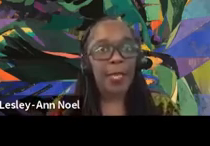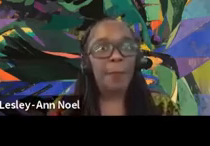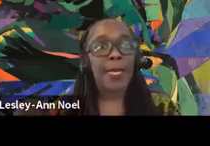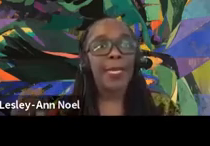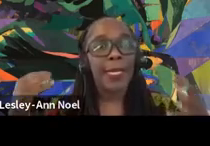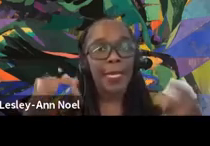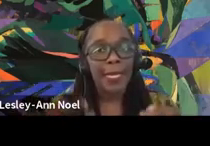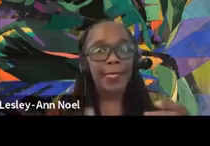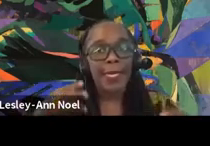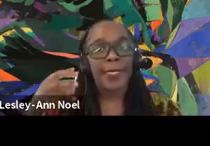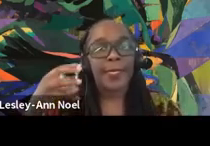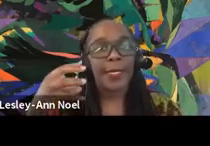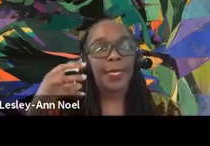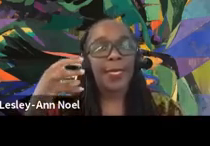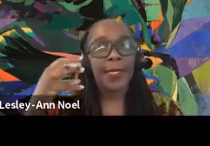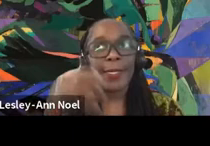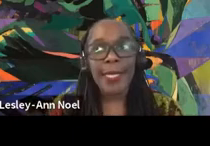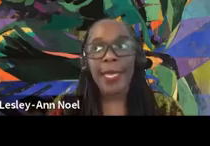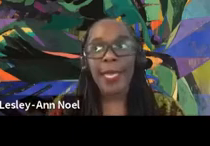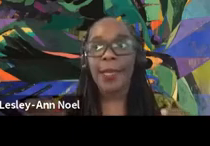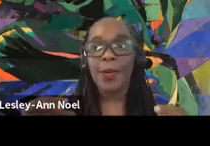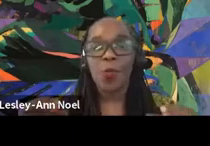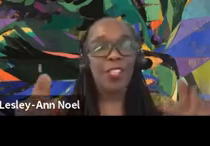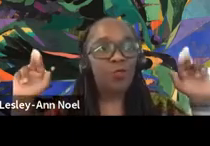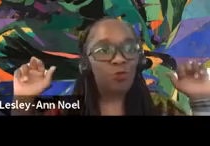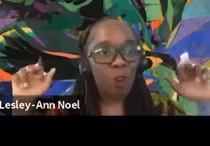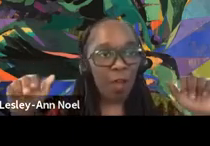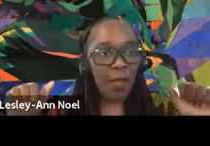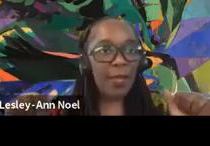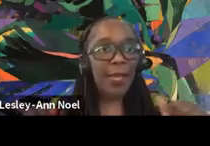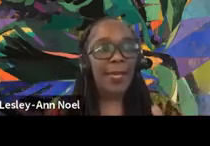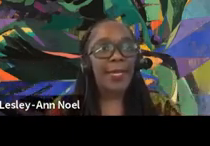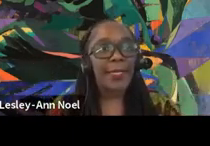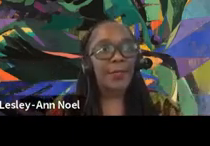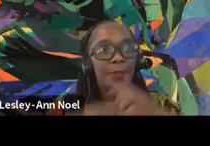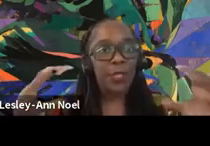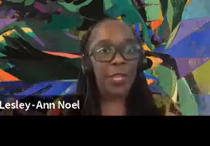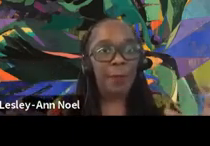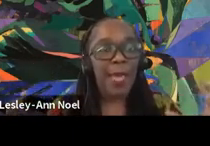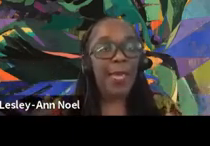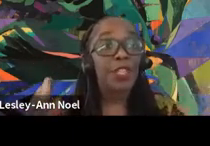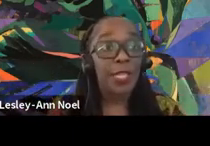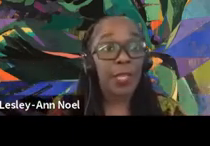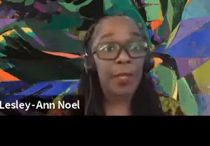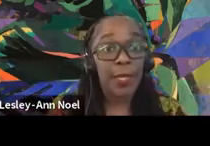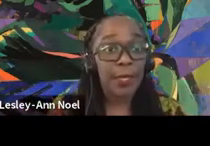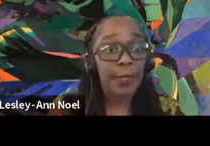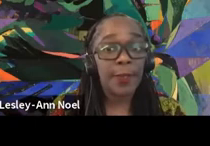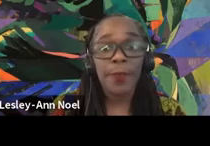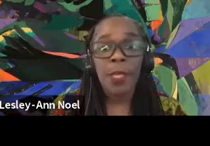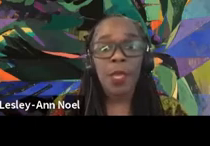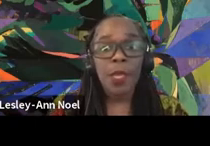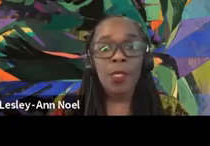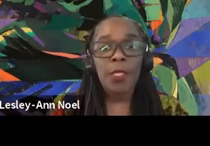sense, but it is us seeing what's wrong and us pushing back and changing